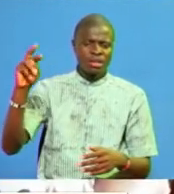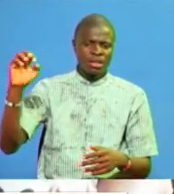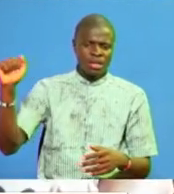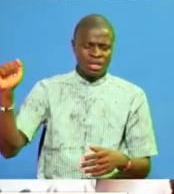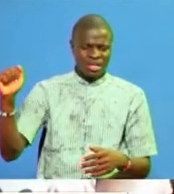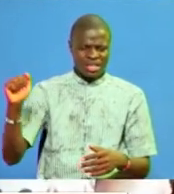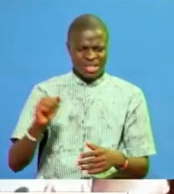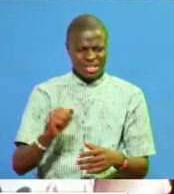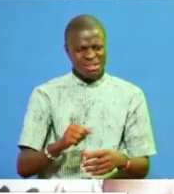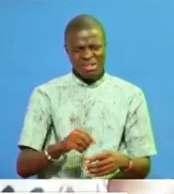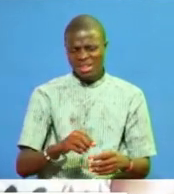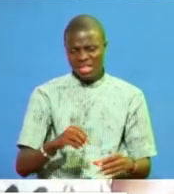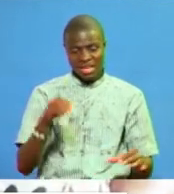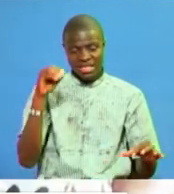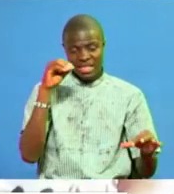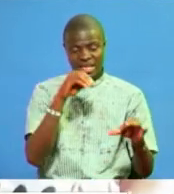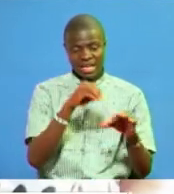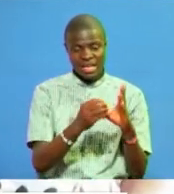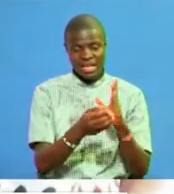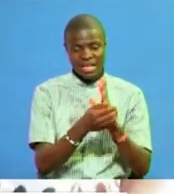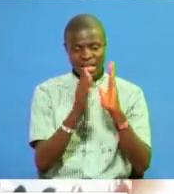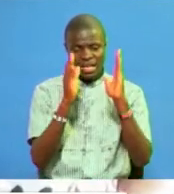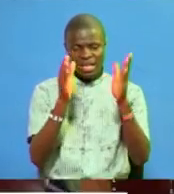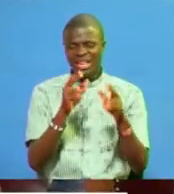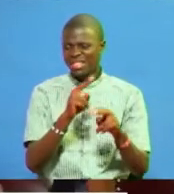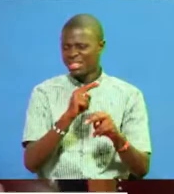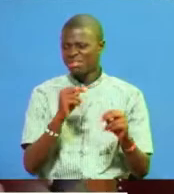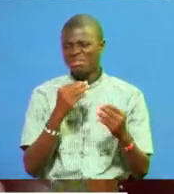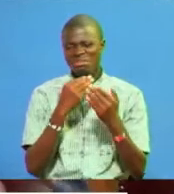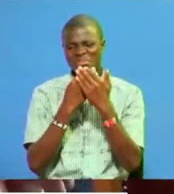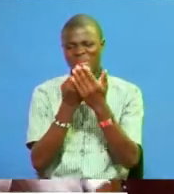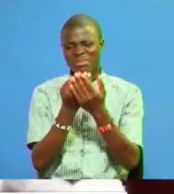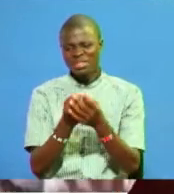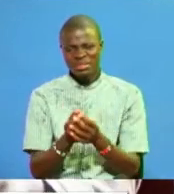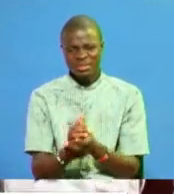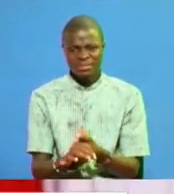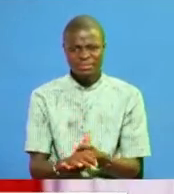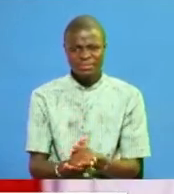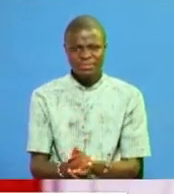need permission from anyone to perform their roles to Kenyans.